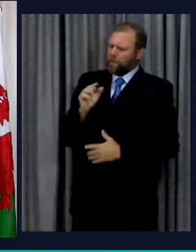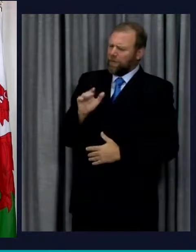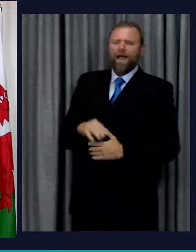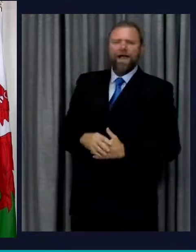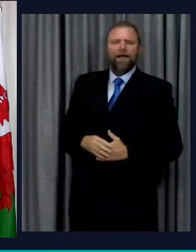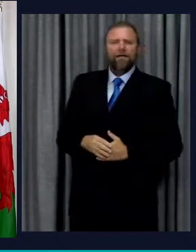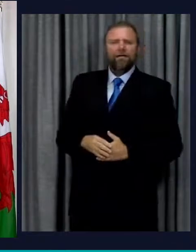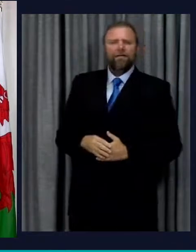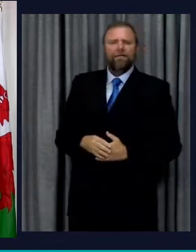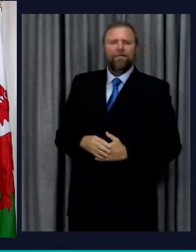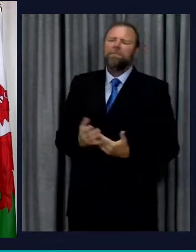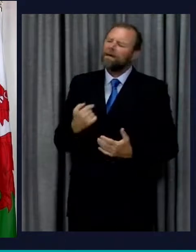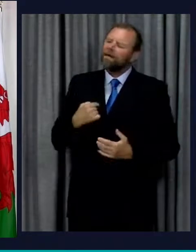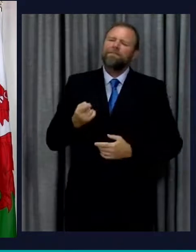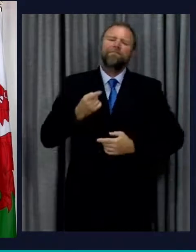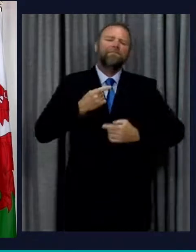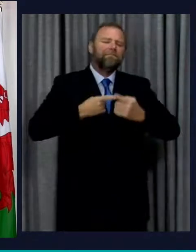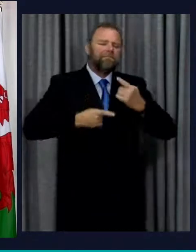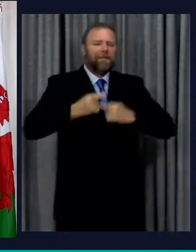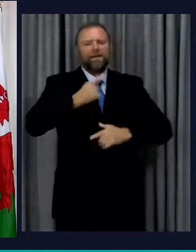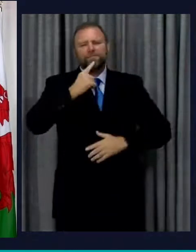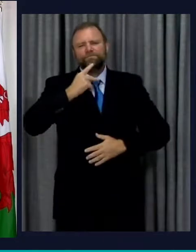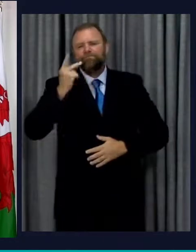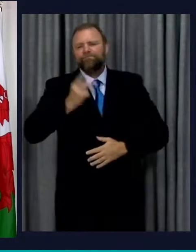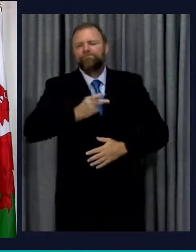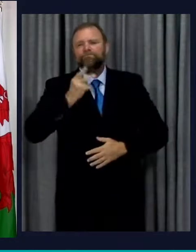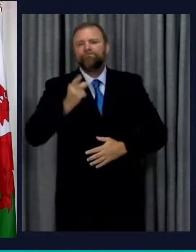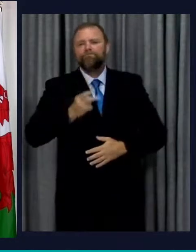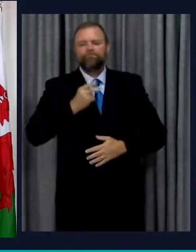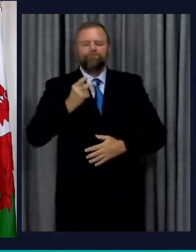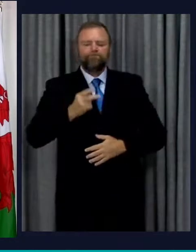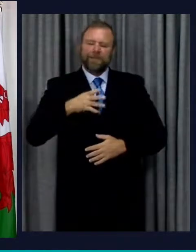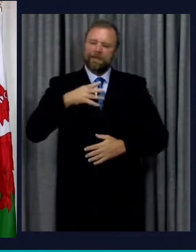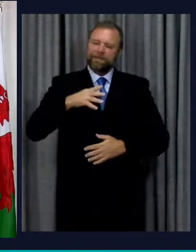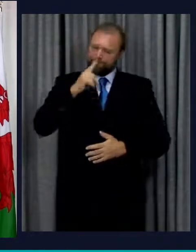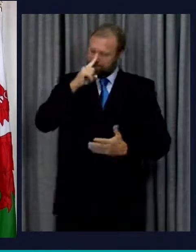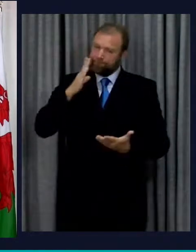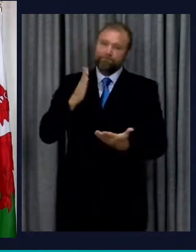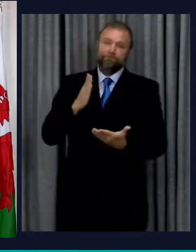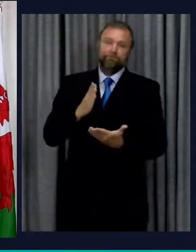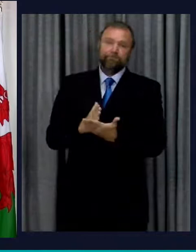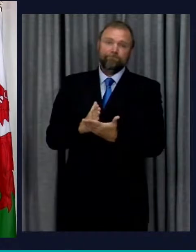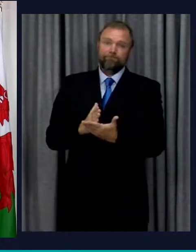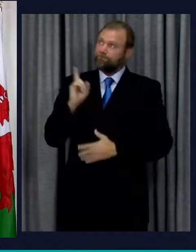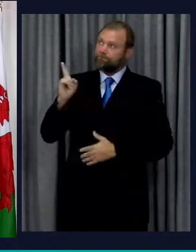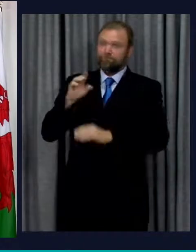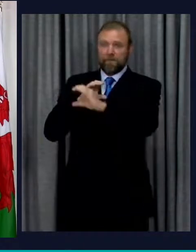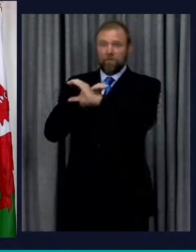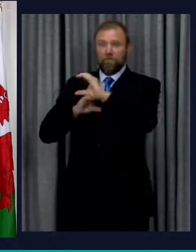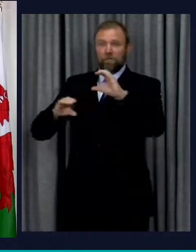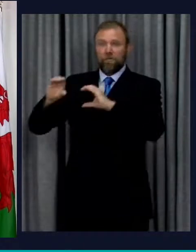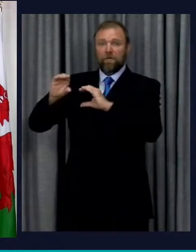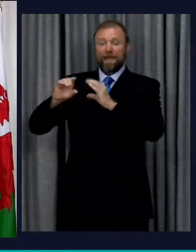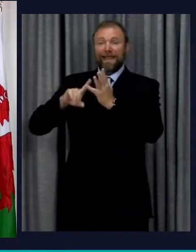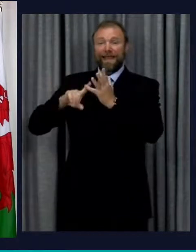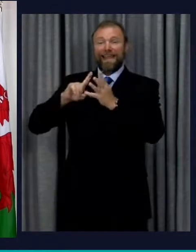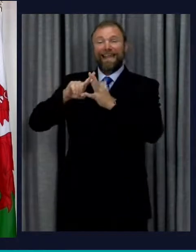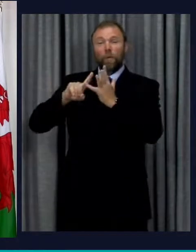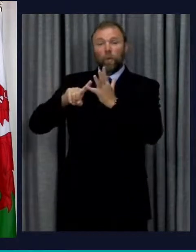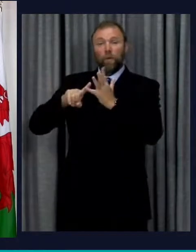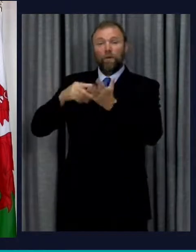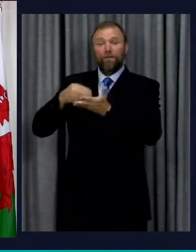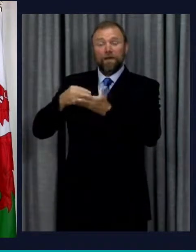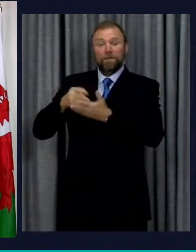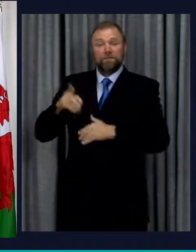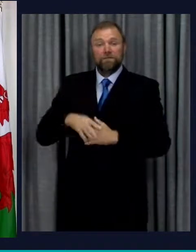the points I've made repeatedly about the need to have certainty on replacement EU funds. Because actually our skills programme is funded